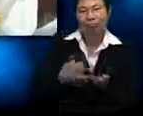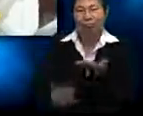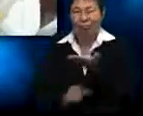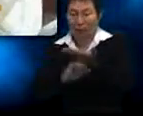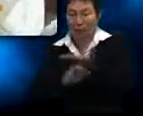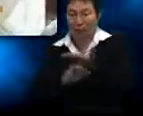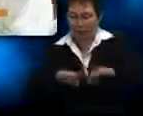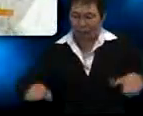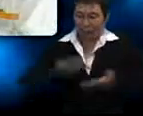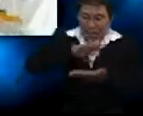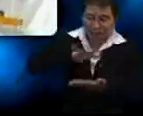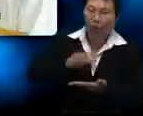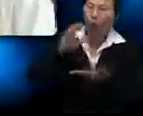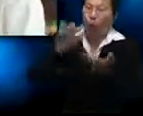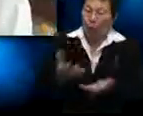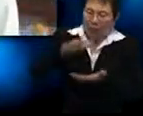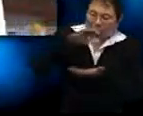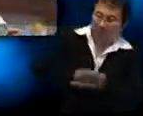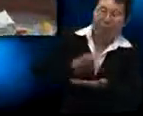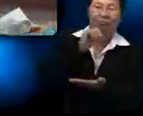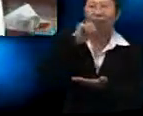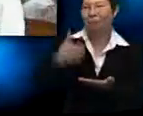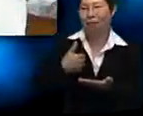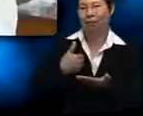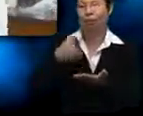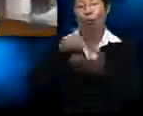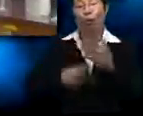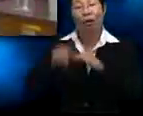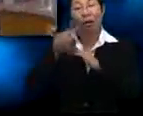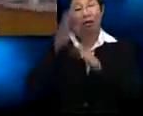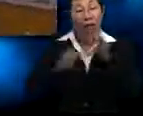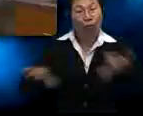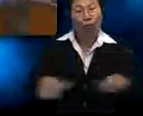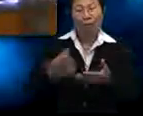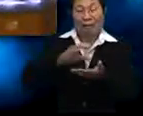supporting board. Now, what if you put